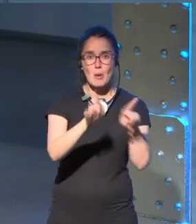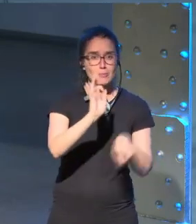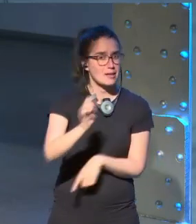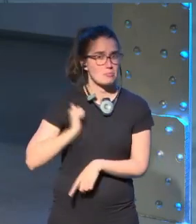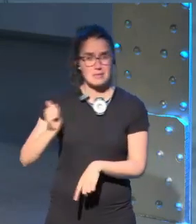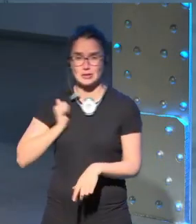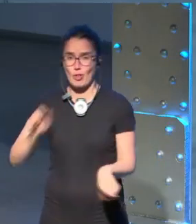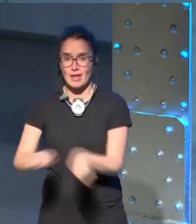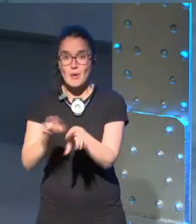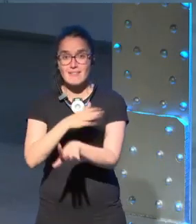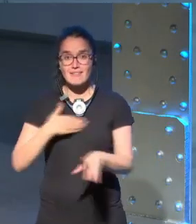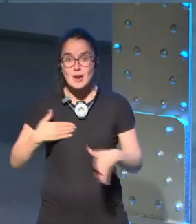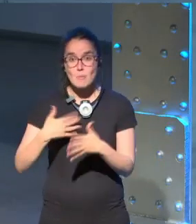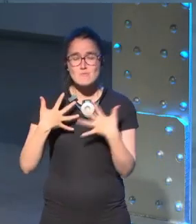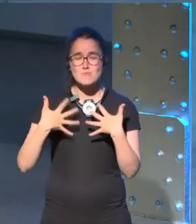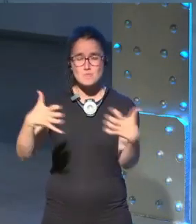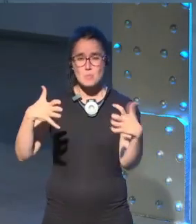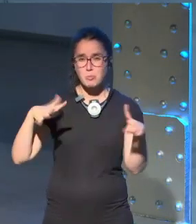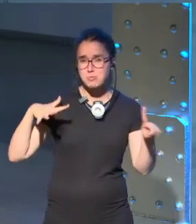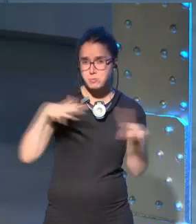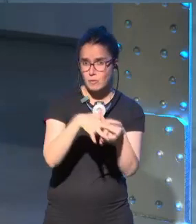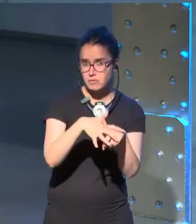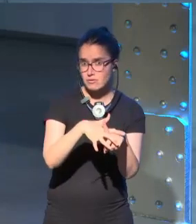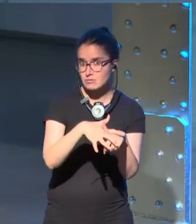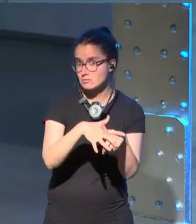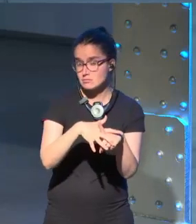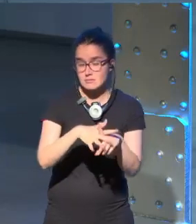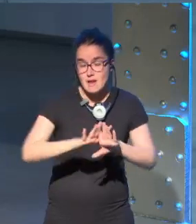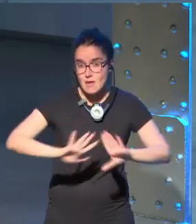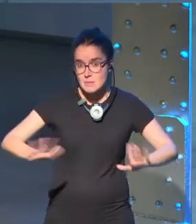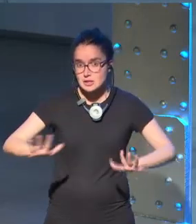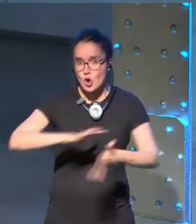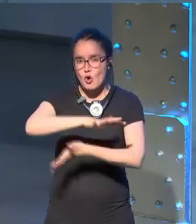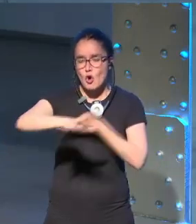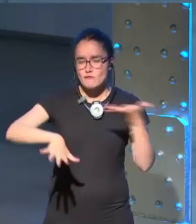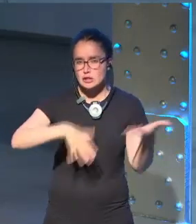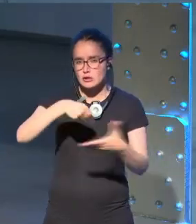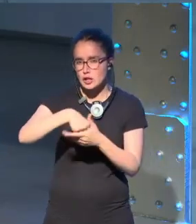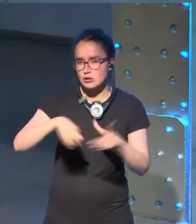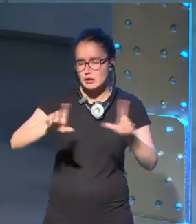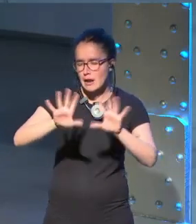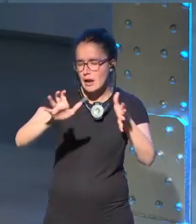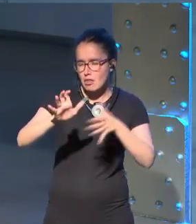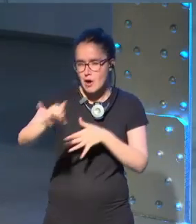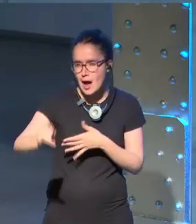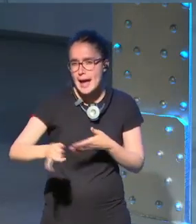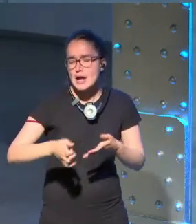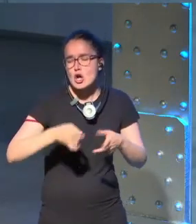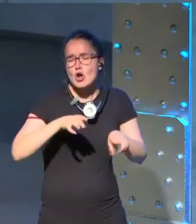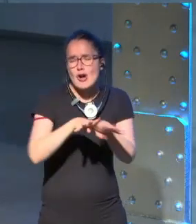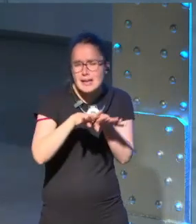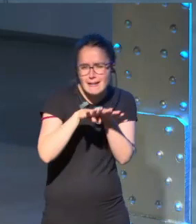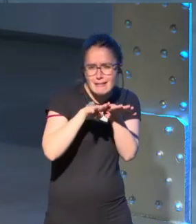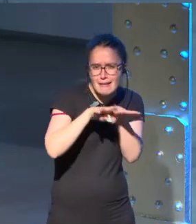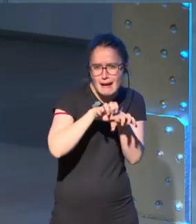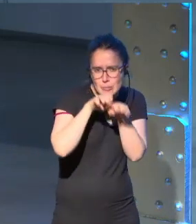conflict has always been a big part of media coverage. Conflict and to some degree of sensationalism. But that seems to